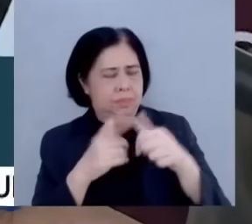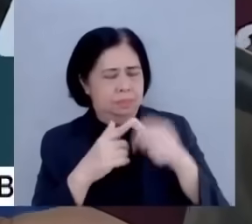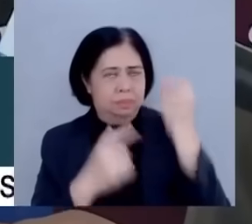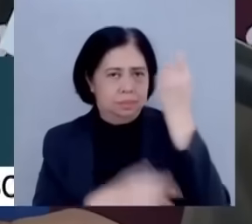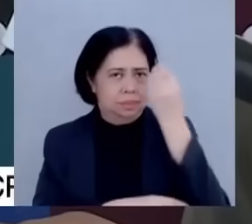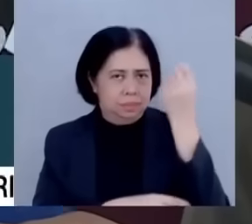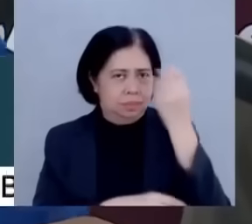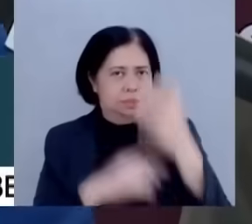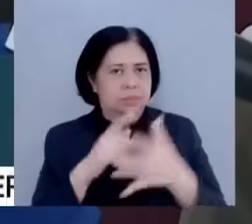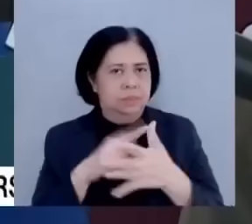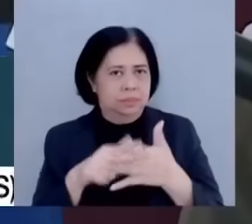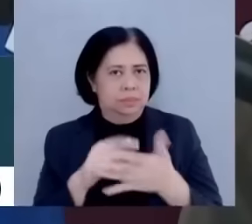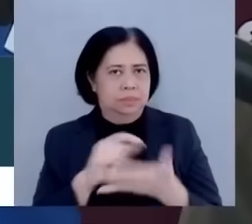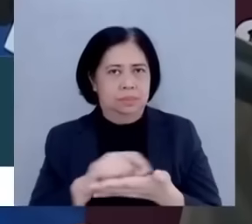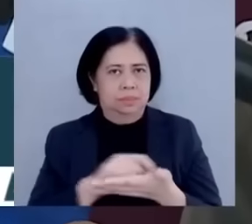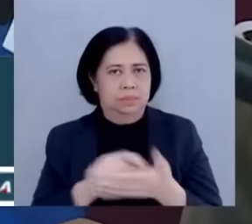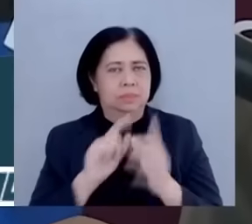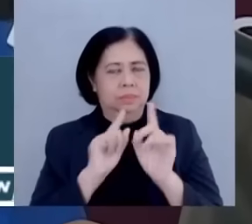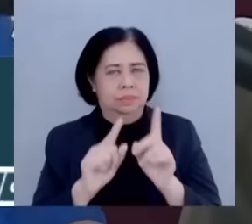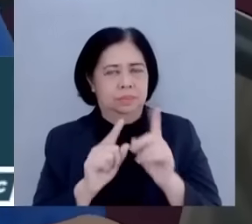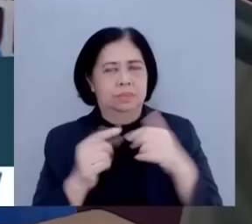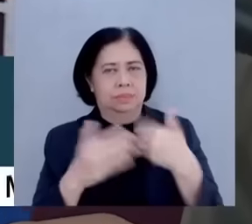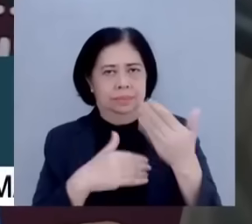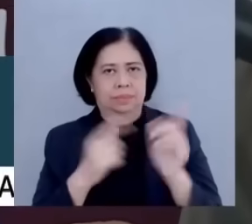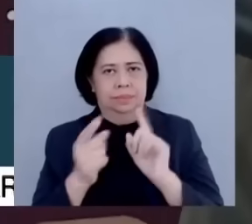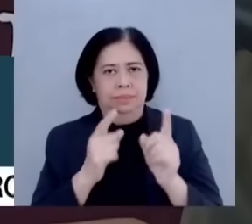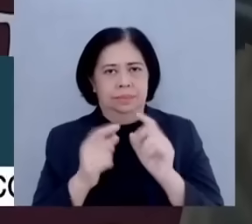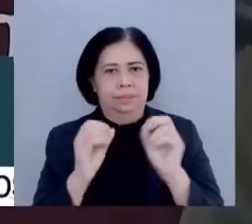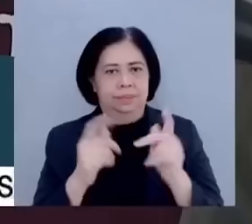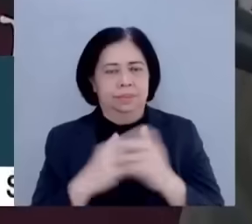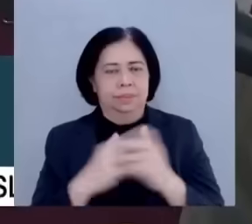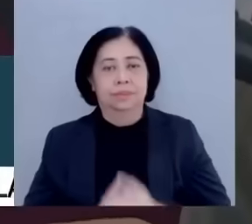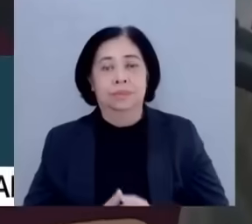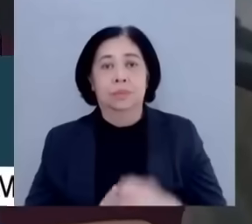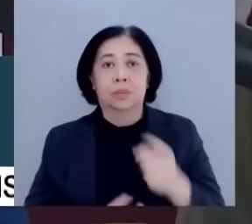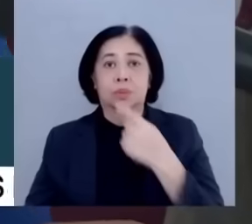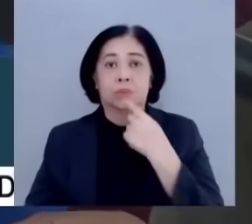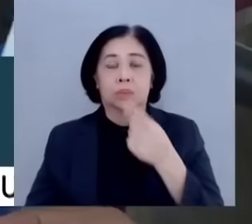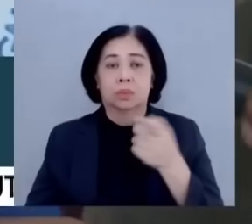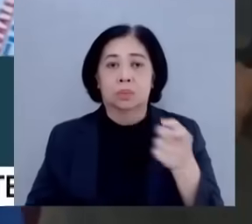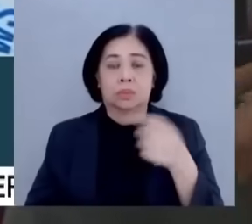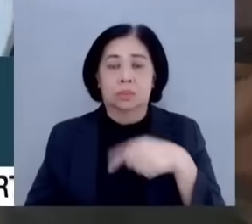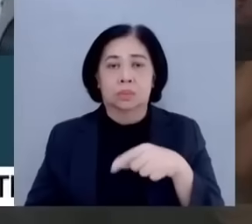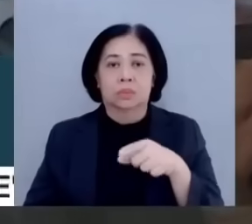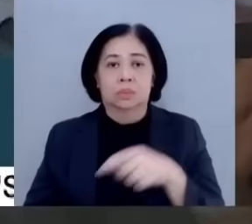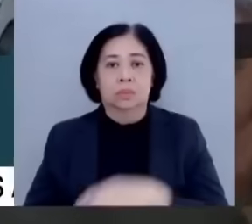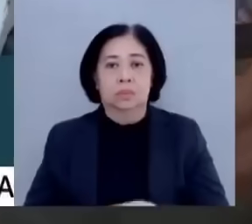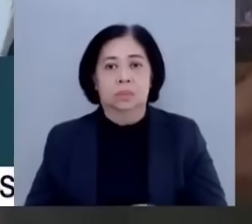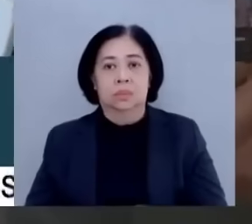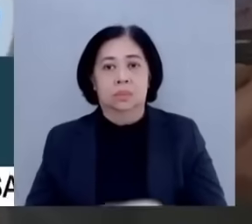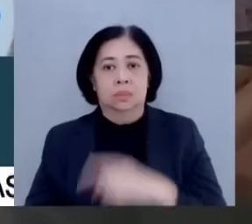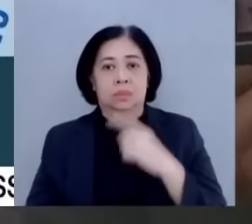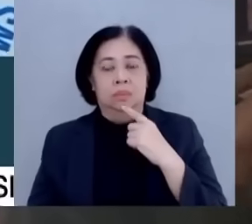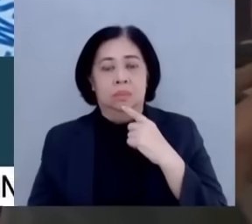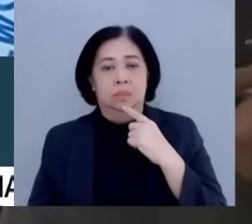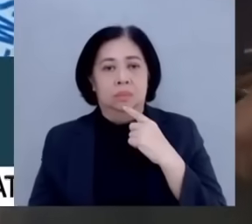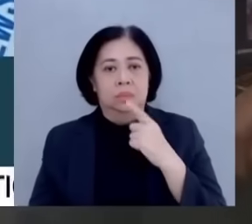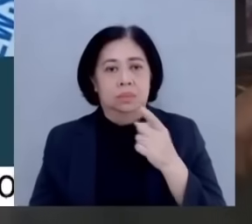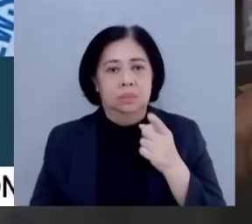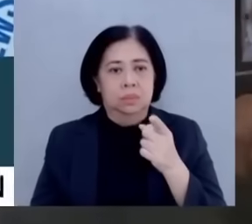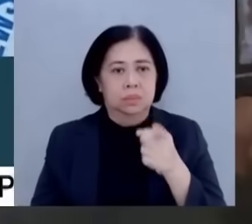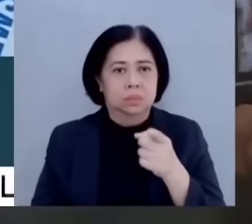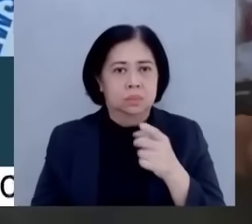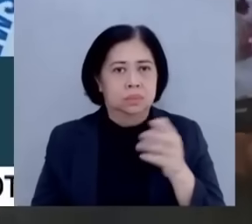then write an answer, and then we'll talk. Ma'am, let's go back to the text. Sabi ni Baden, meron, sorry, yan. sabi ni Buddy mo, meron daw kayong